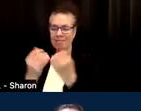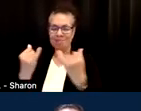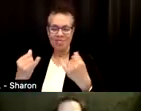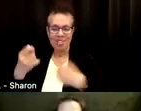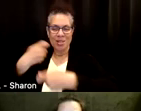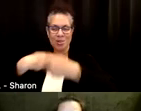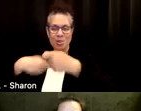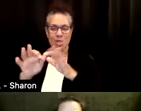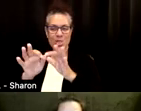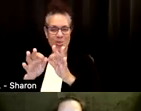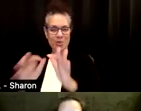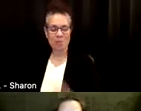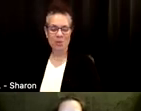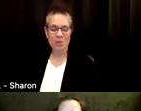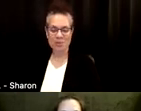Great. And I hear that